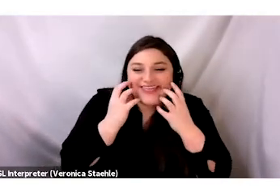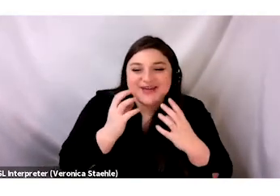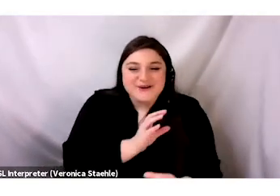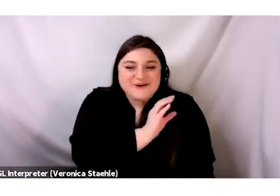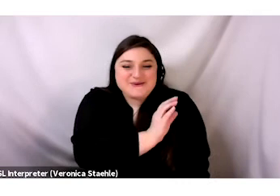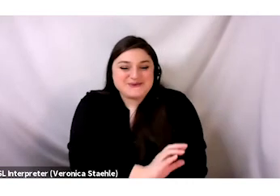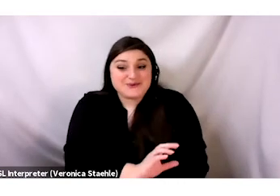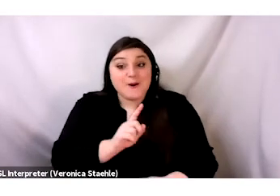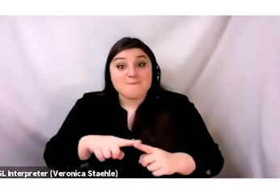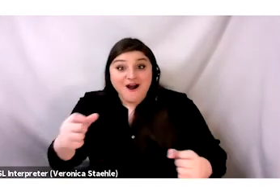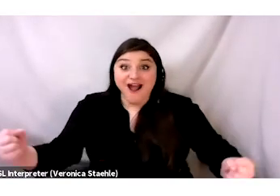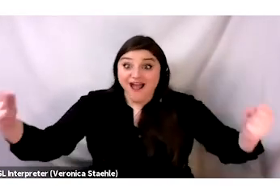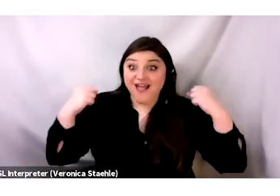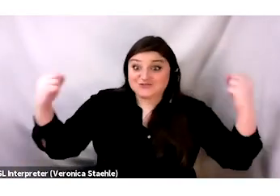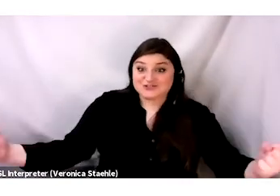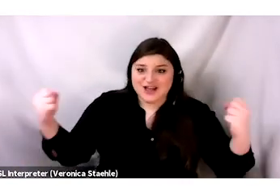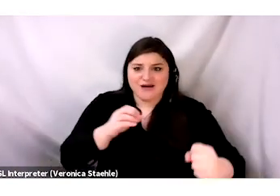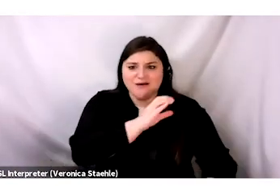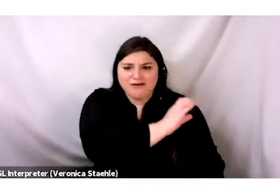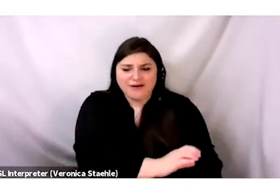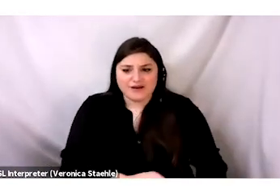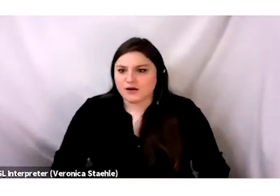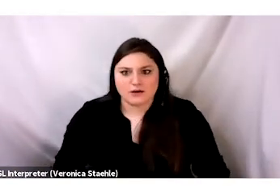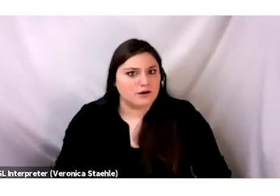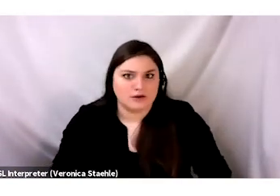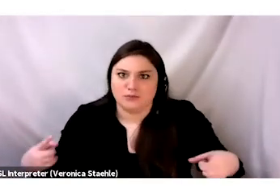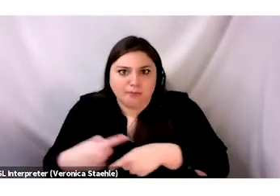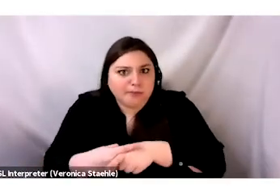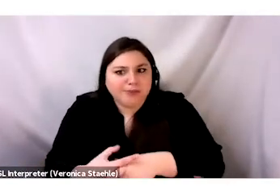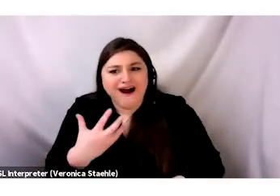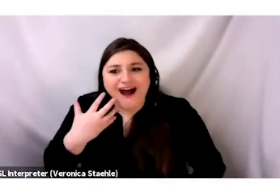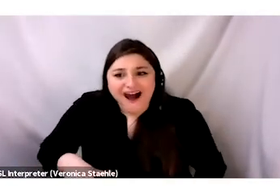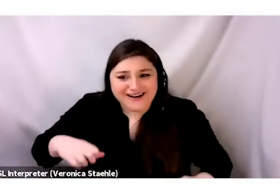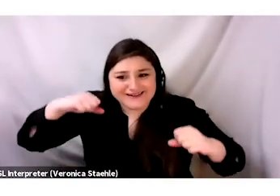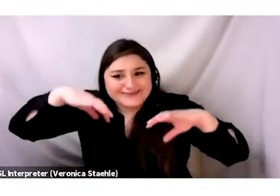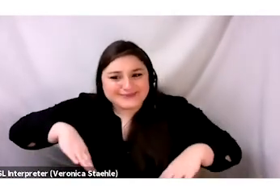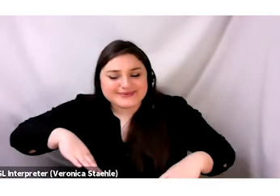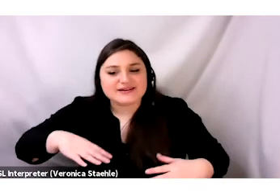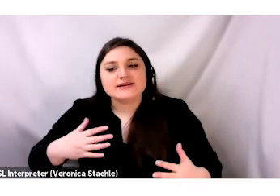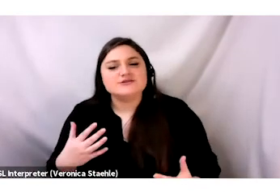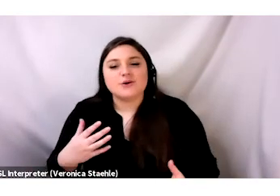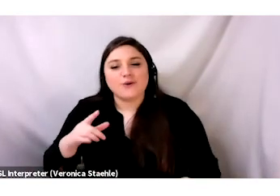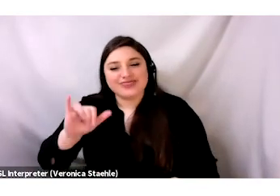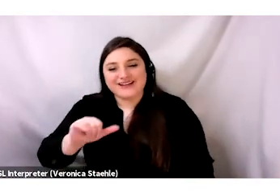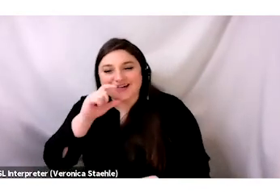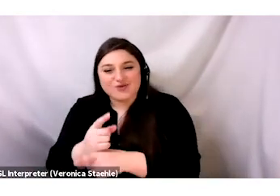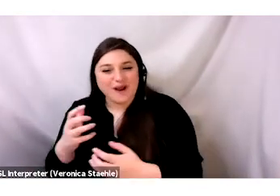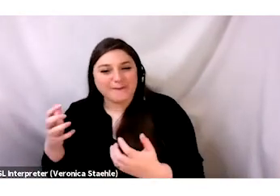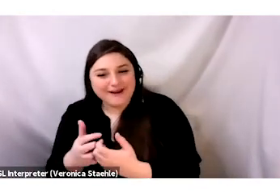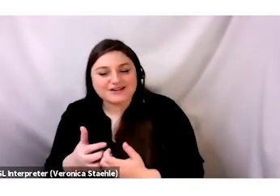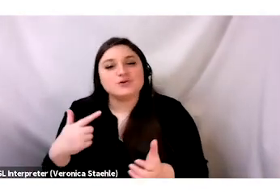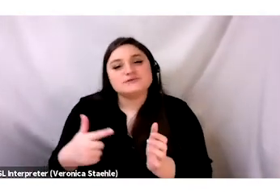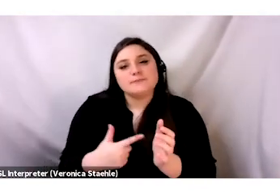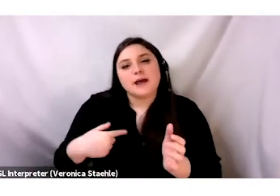of making adjustments where you can, and also being really gentle and patient with yourself.